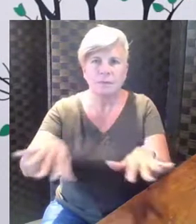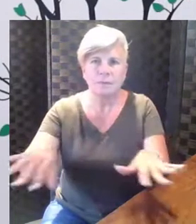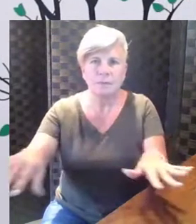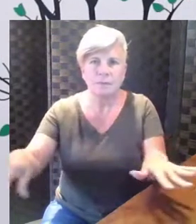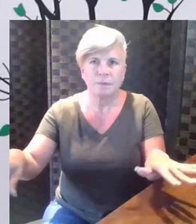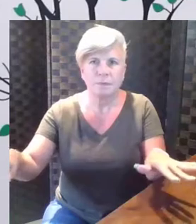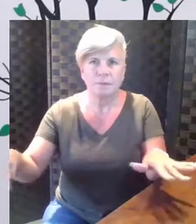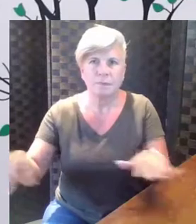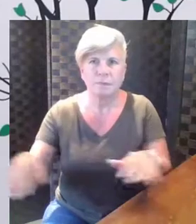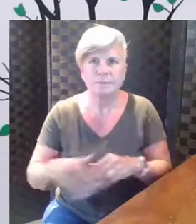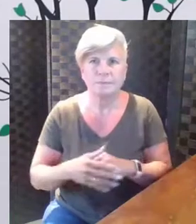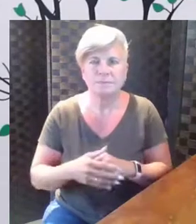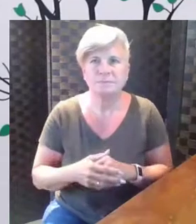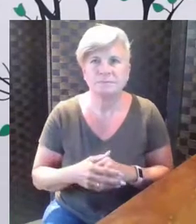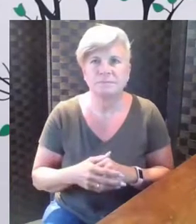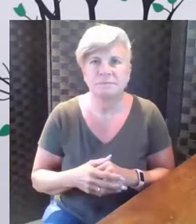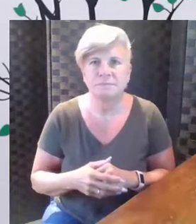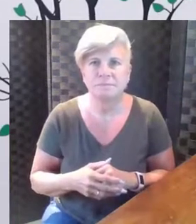out.